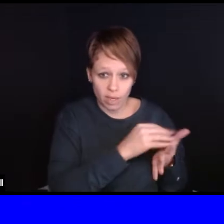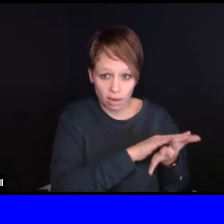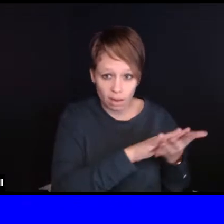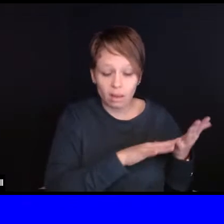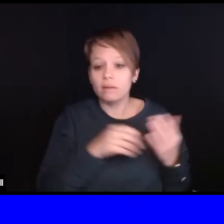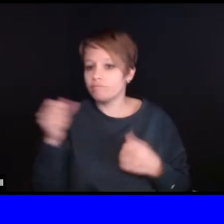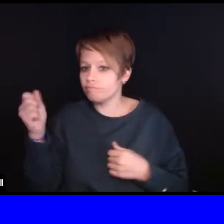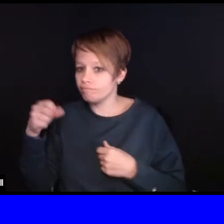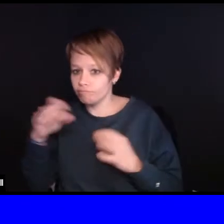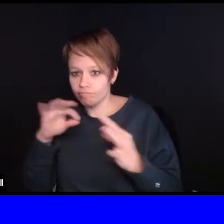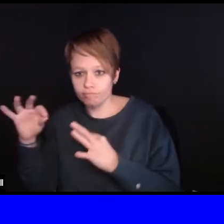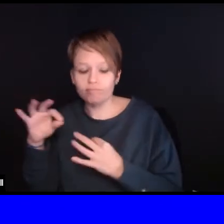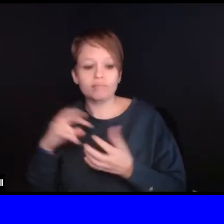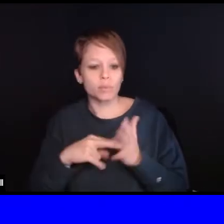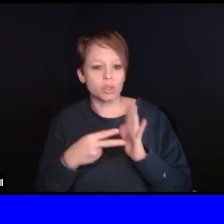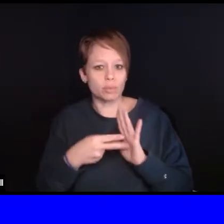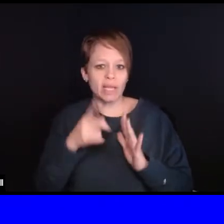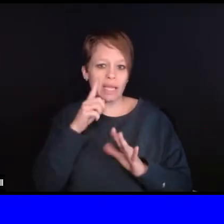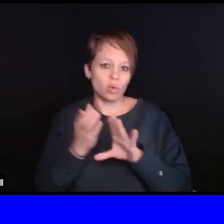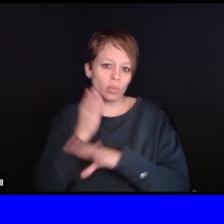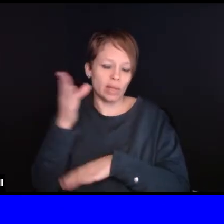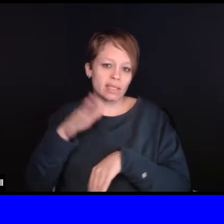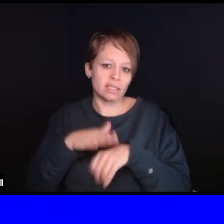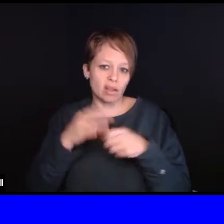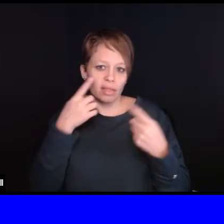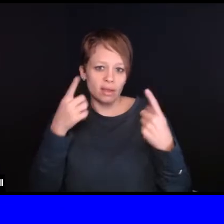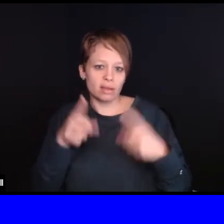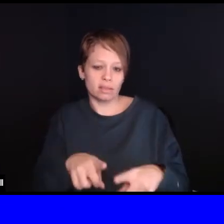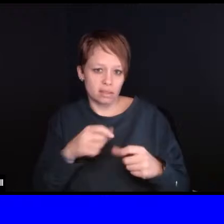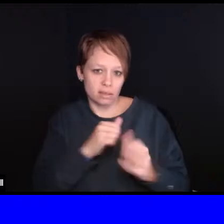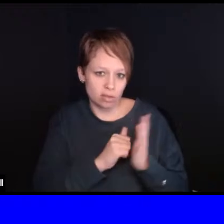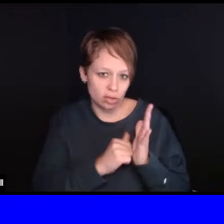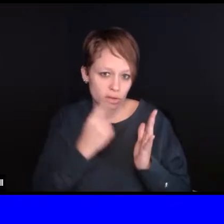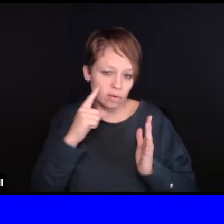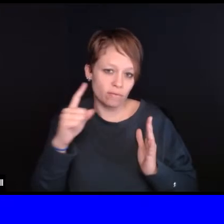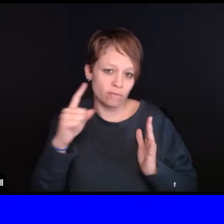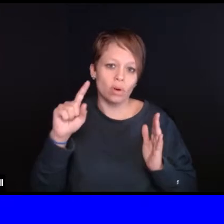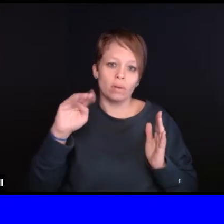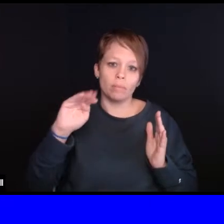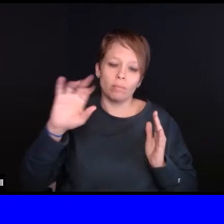placed on the consent agenda for the March 5th legislative meeting.